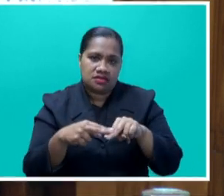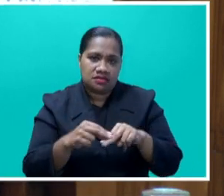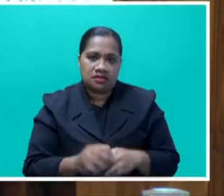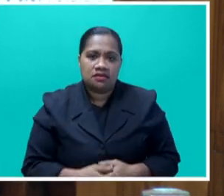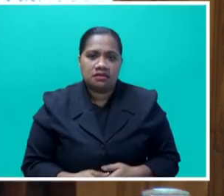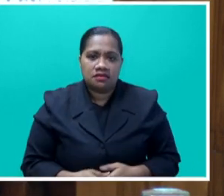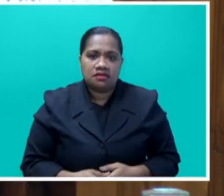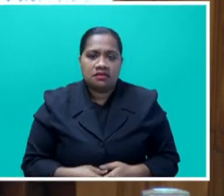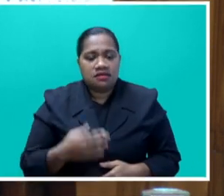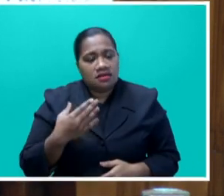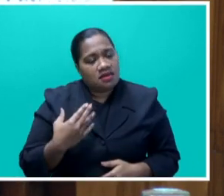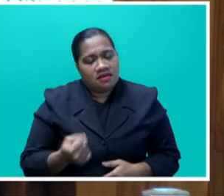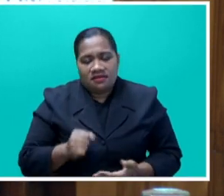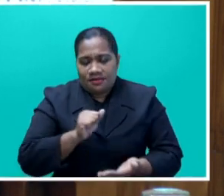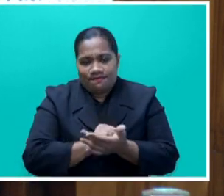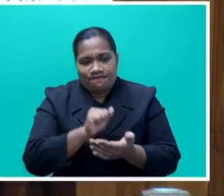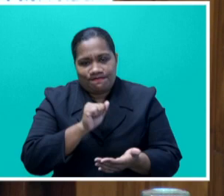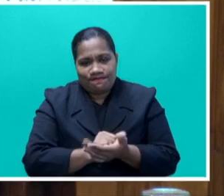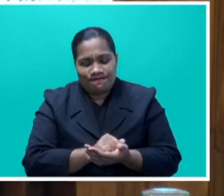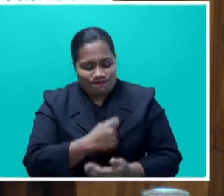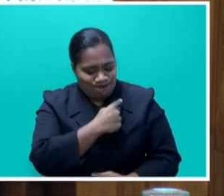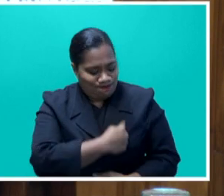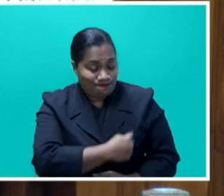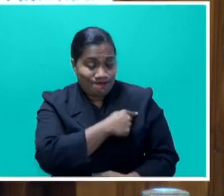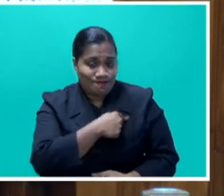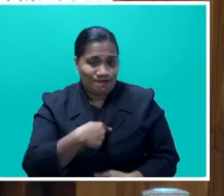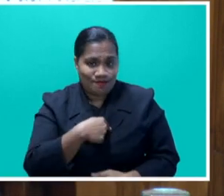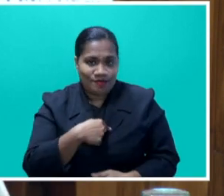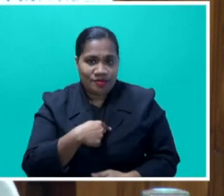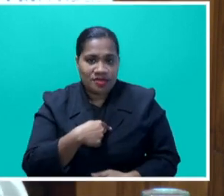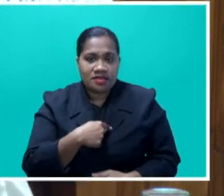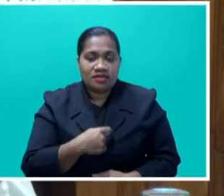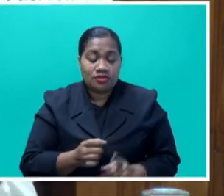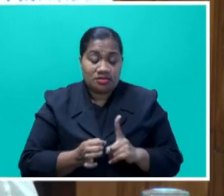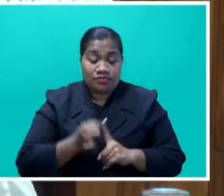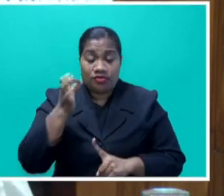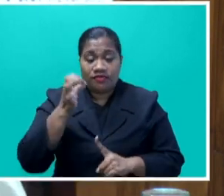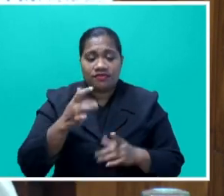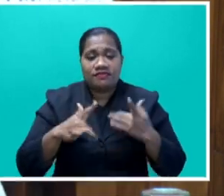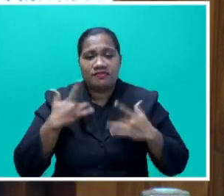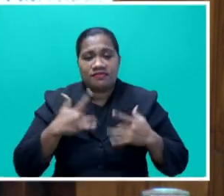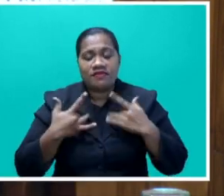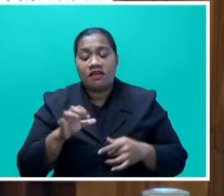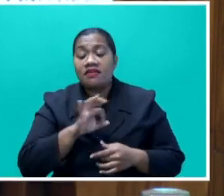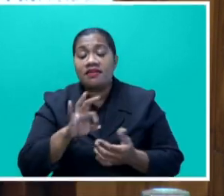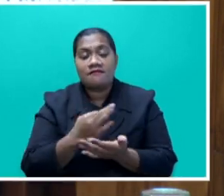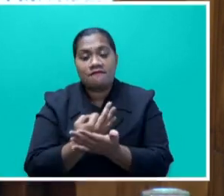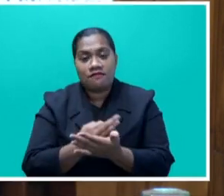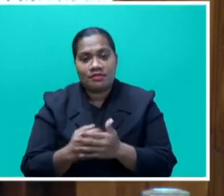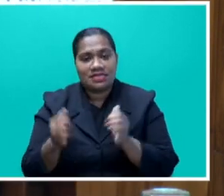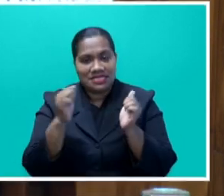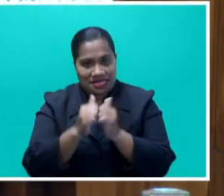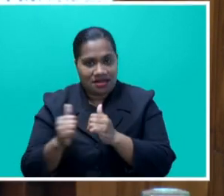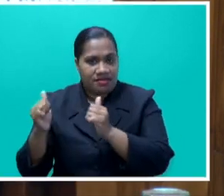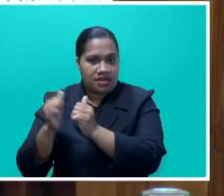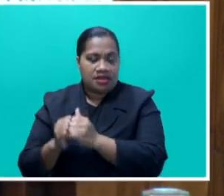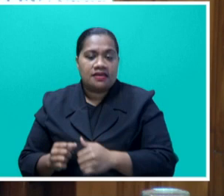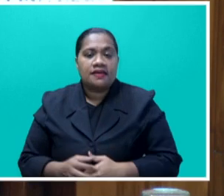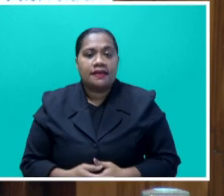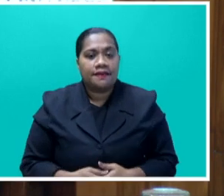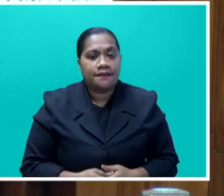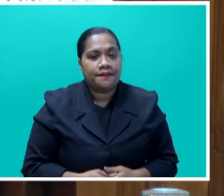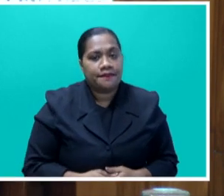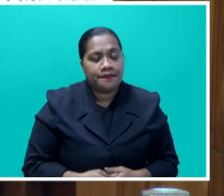capital commitments and investments to improve the livelihood of informal settlements. Mr. Speaker,